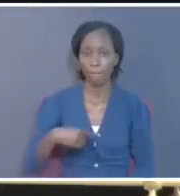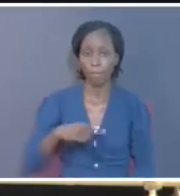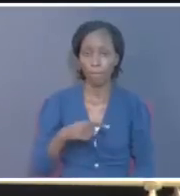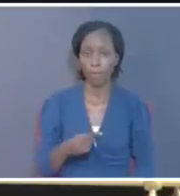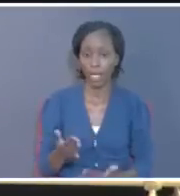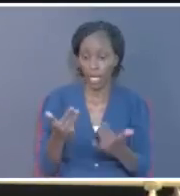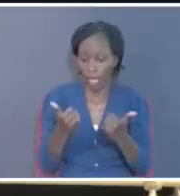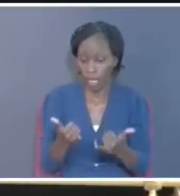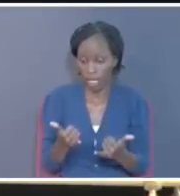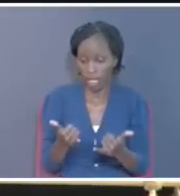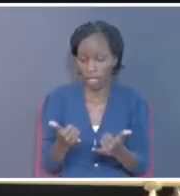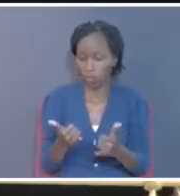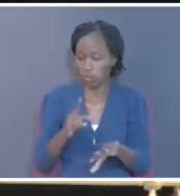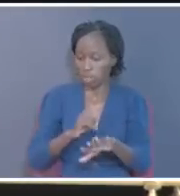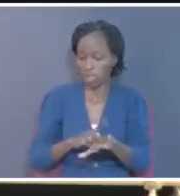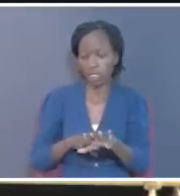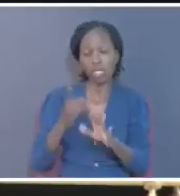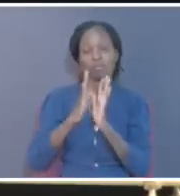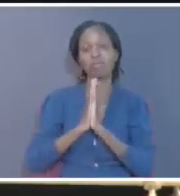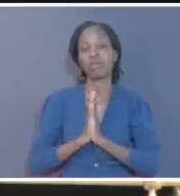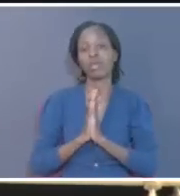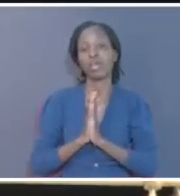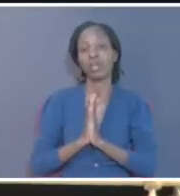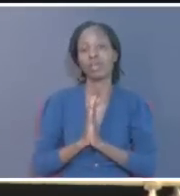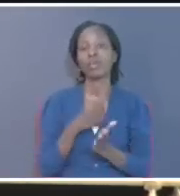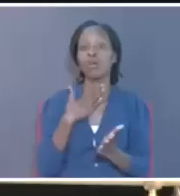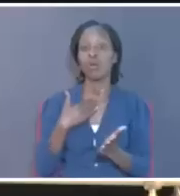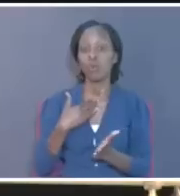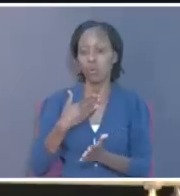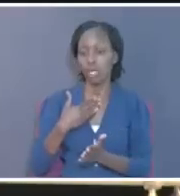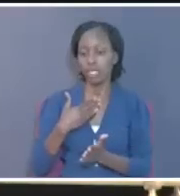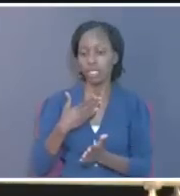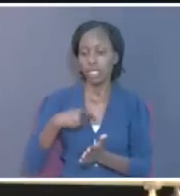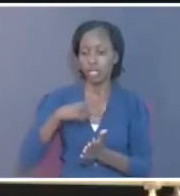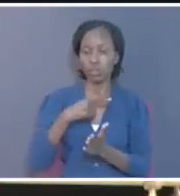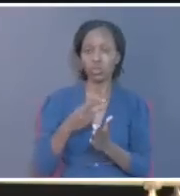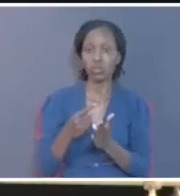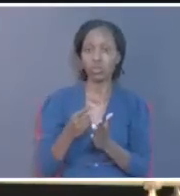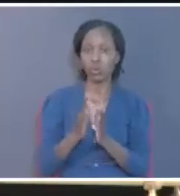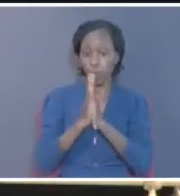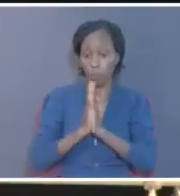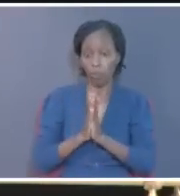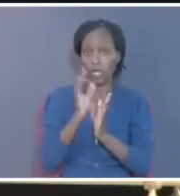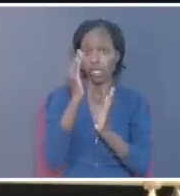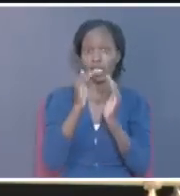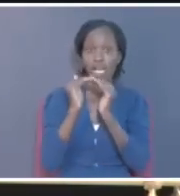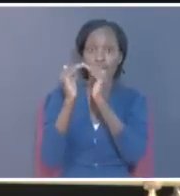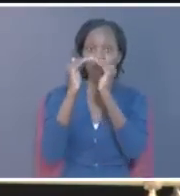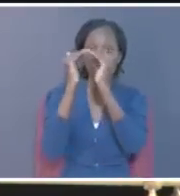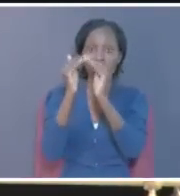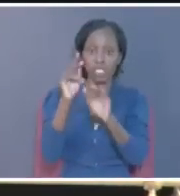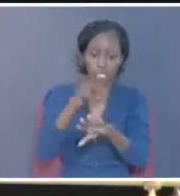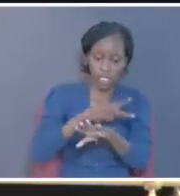At the point of intercession, and I would like for us to do this in three stages.